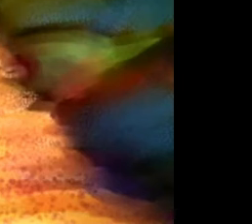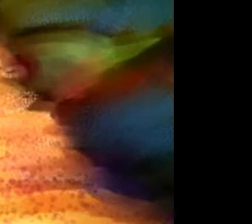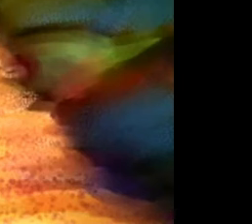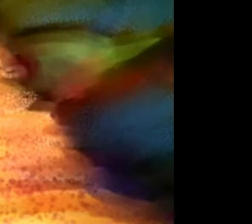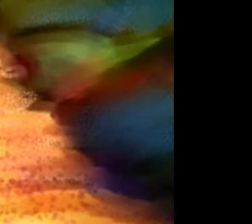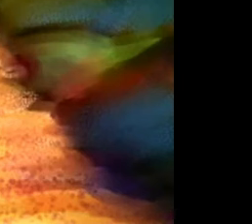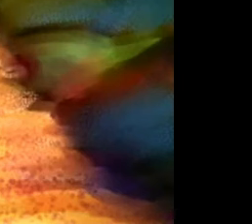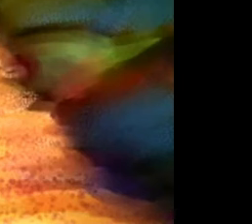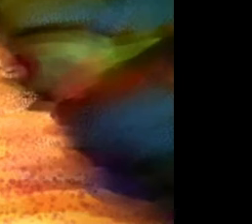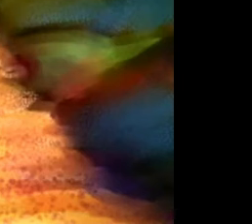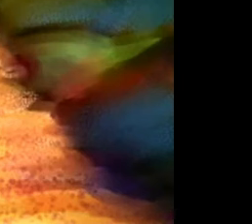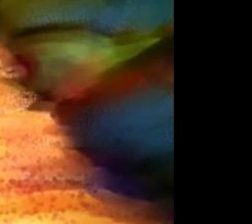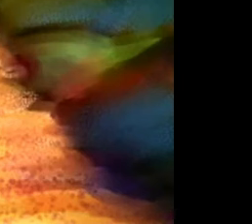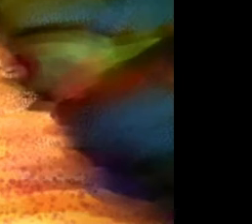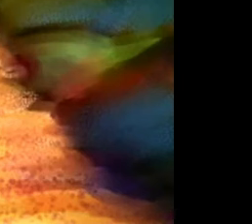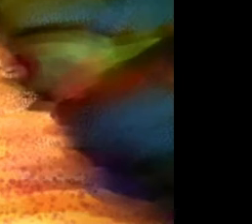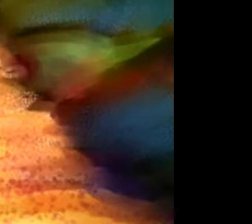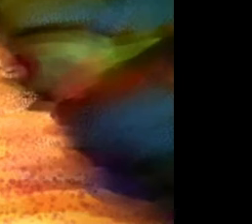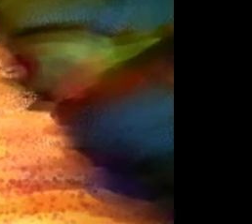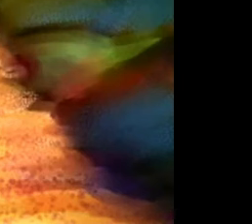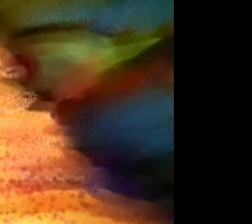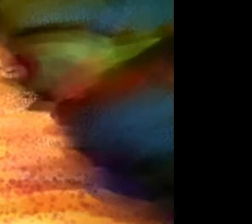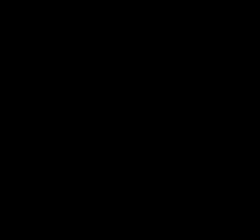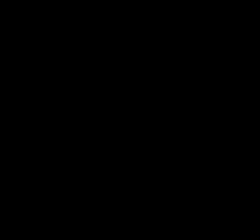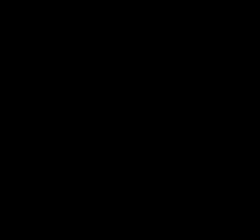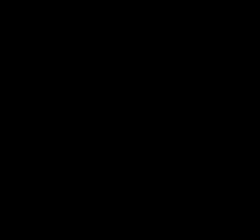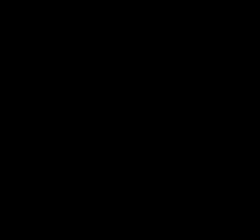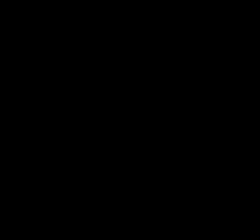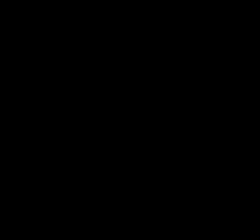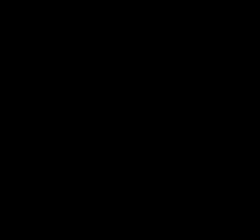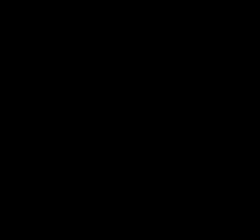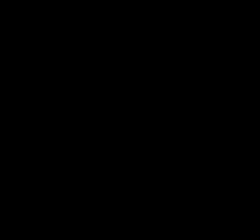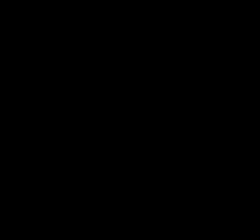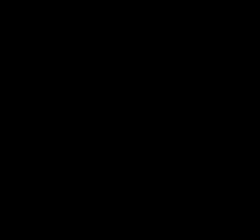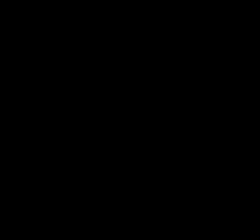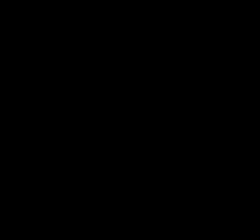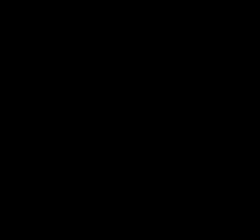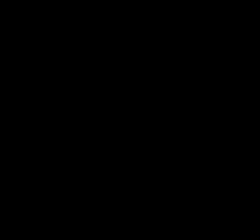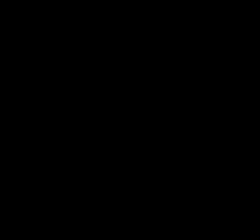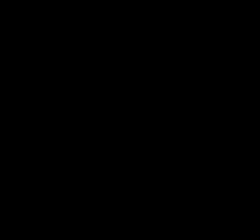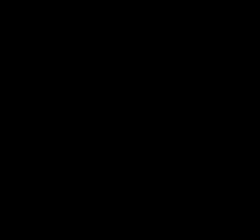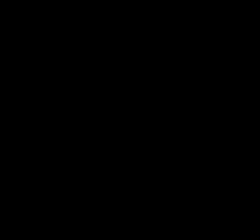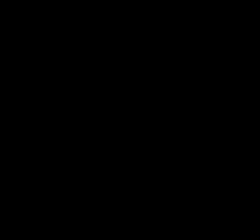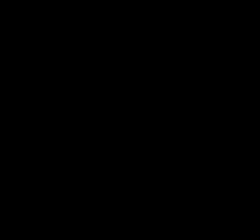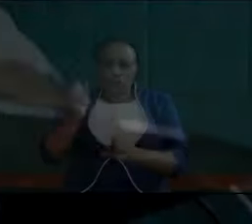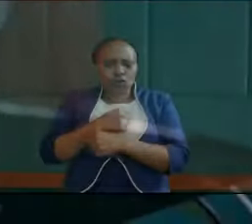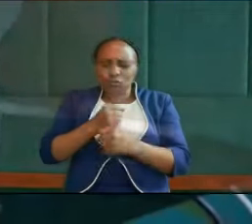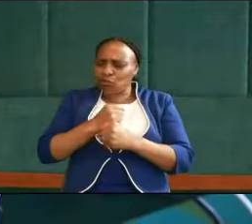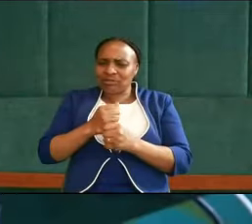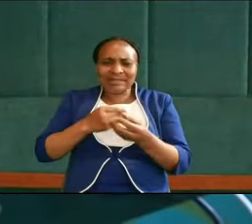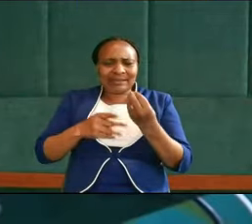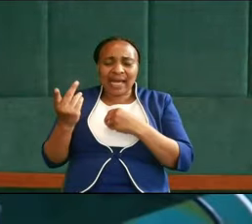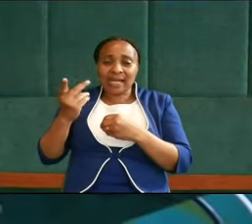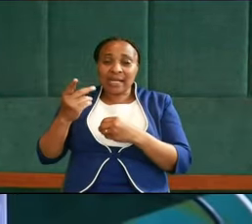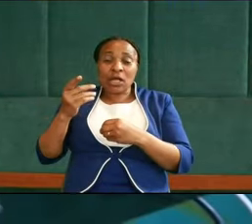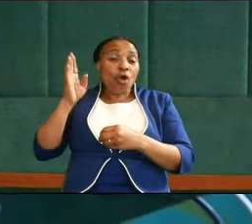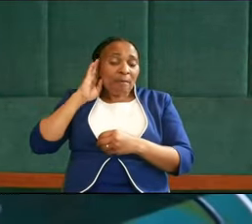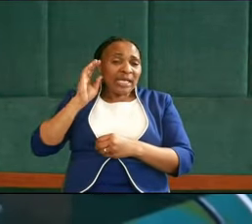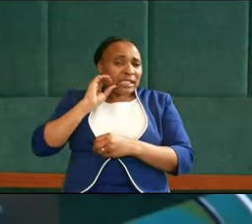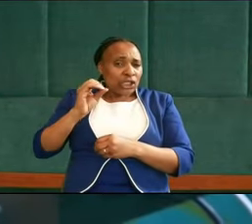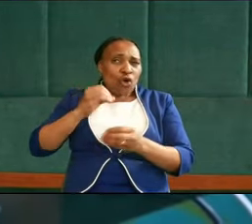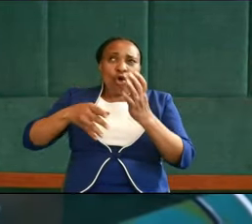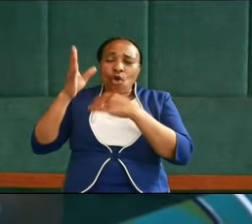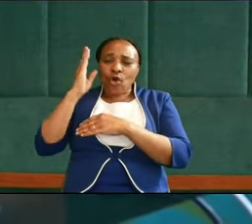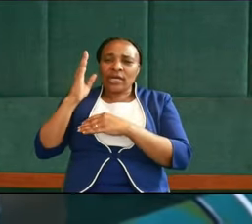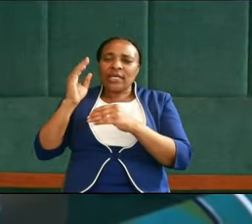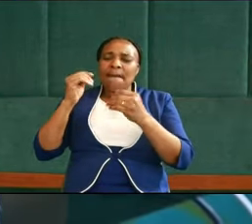can trust you with eternal riches? Naboth says, I will not sell. I will be disobeying God. I will not sell.